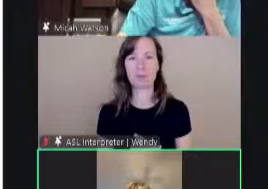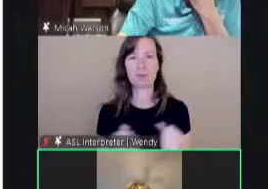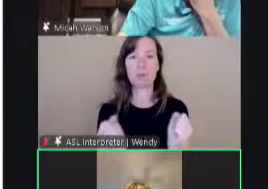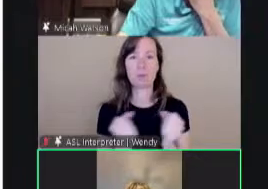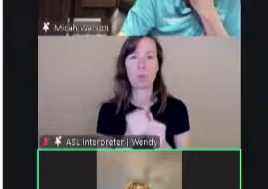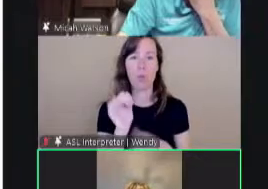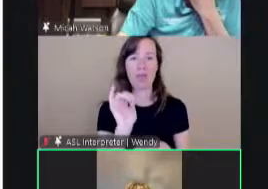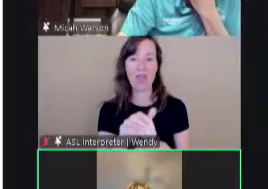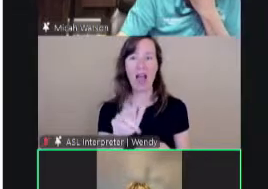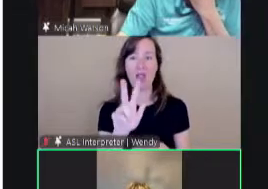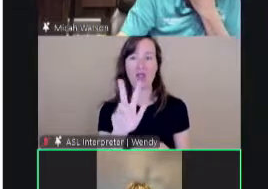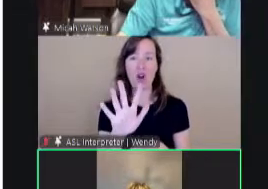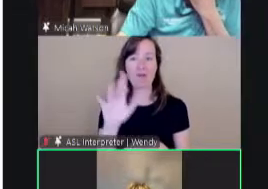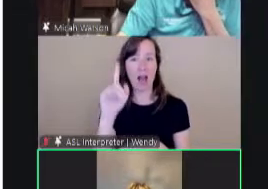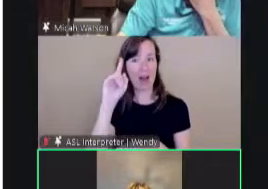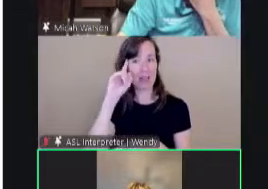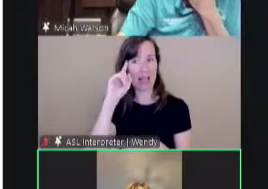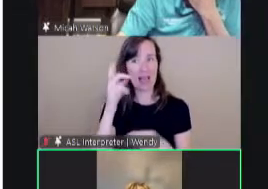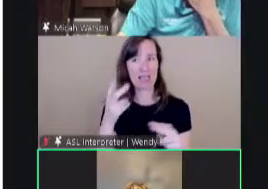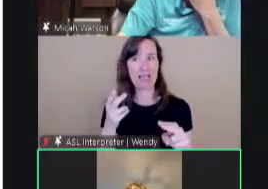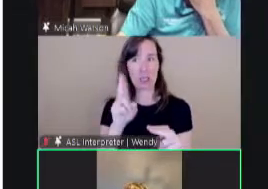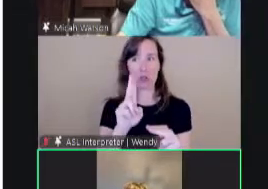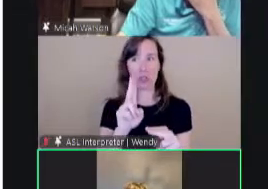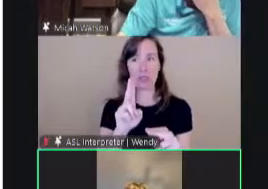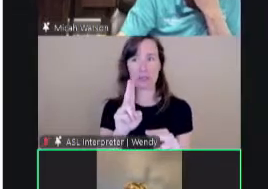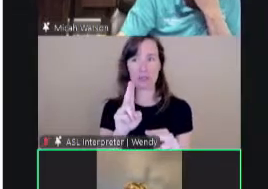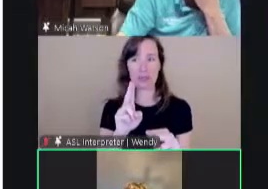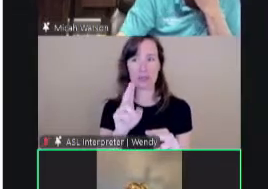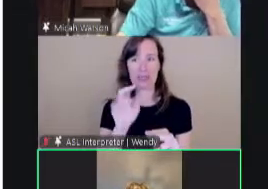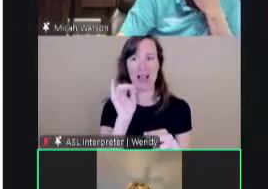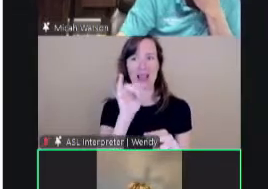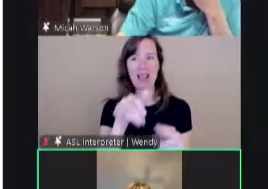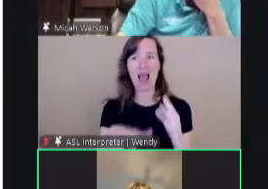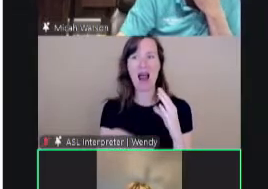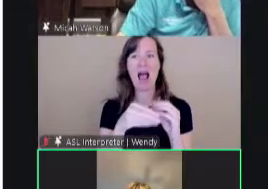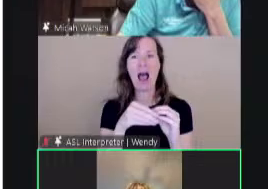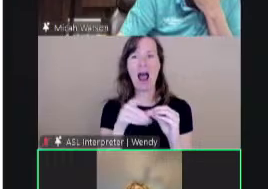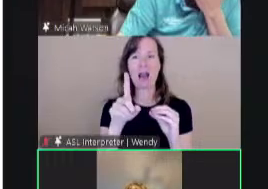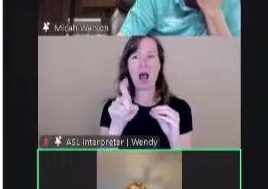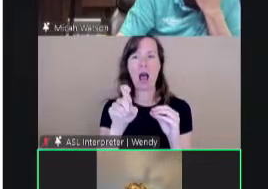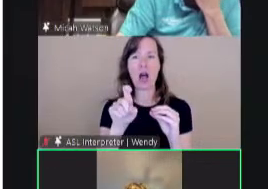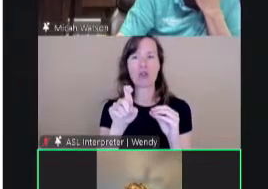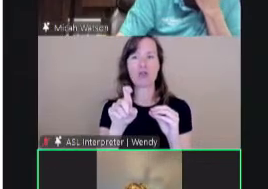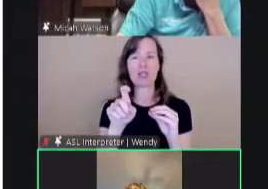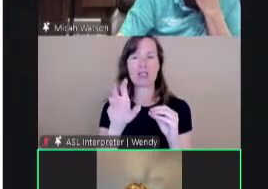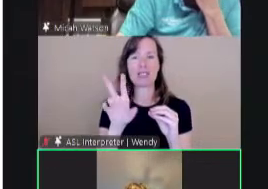particular 35-cent increase, that added